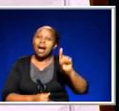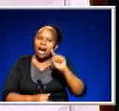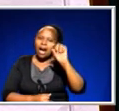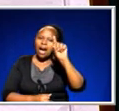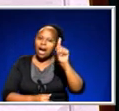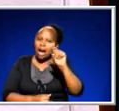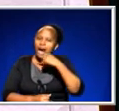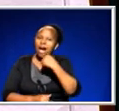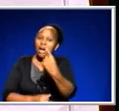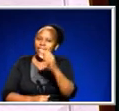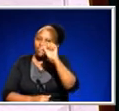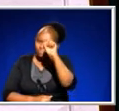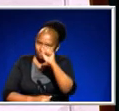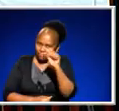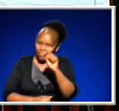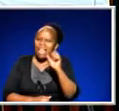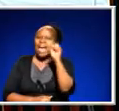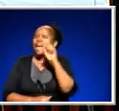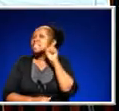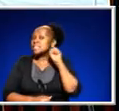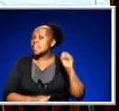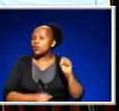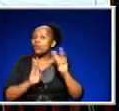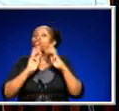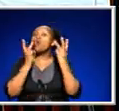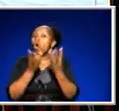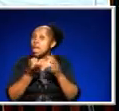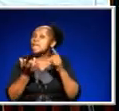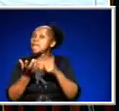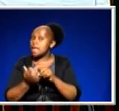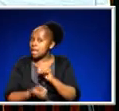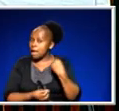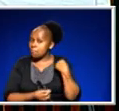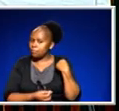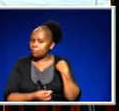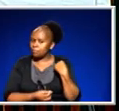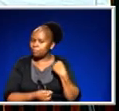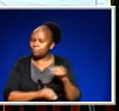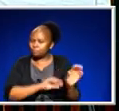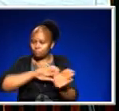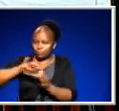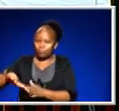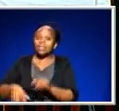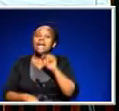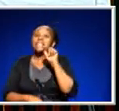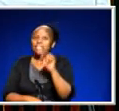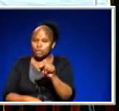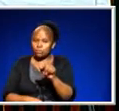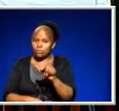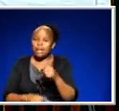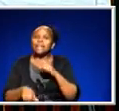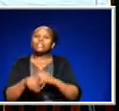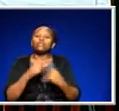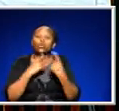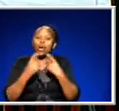100s, the S sound on the whole number. Let's come to decimals. When you talk about decimals as